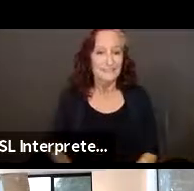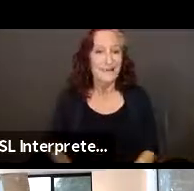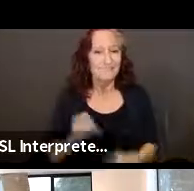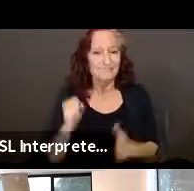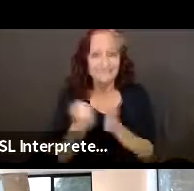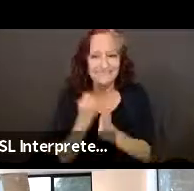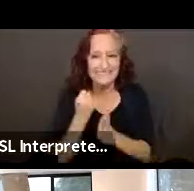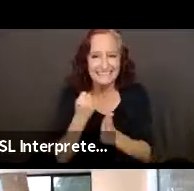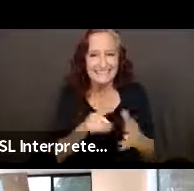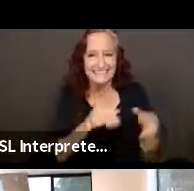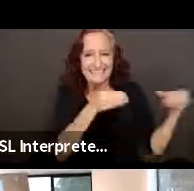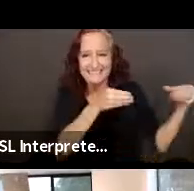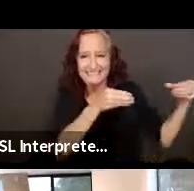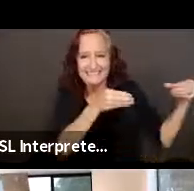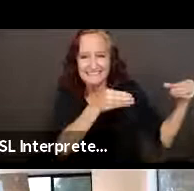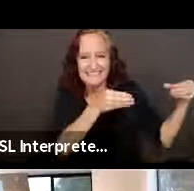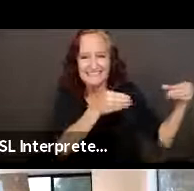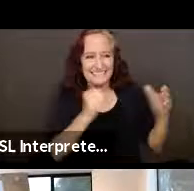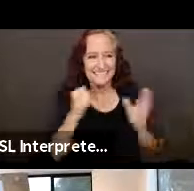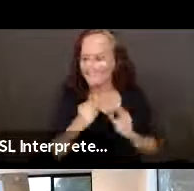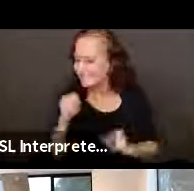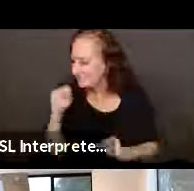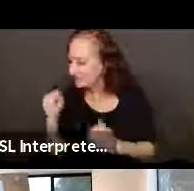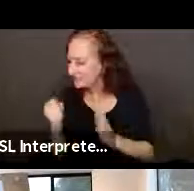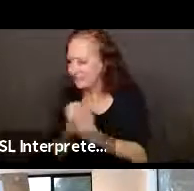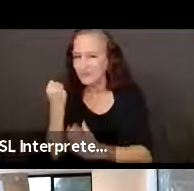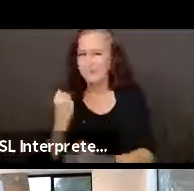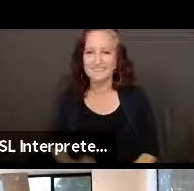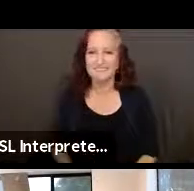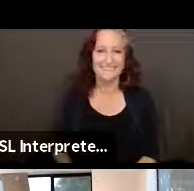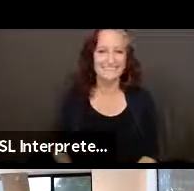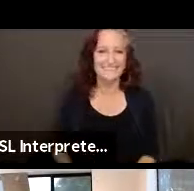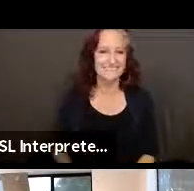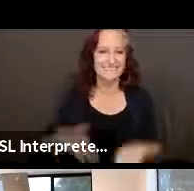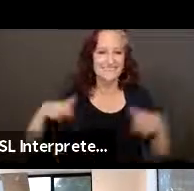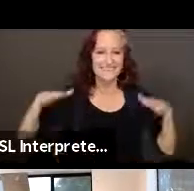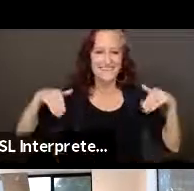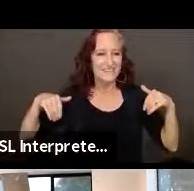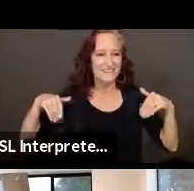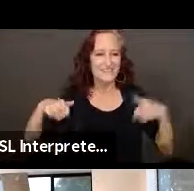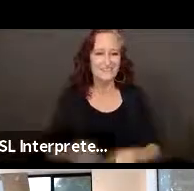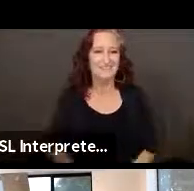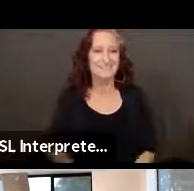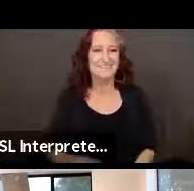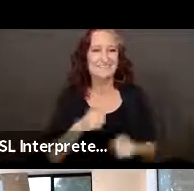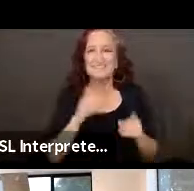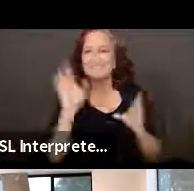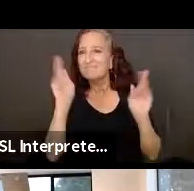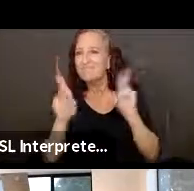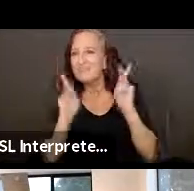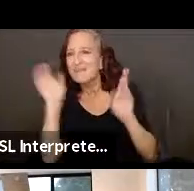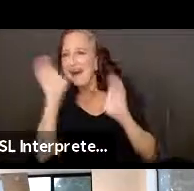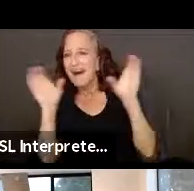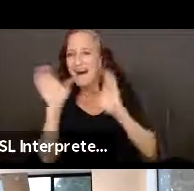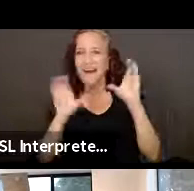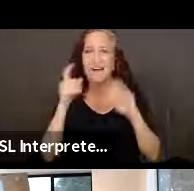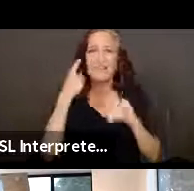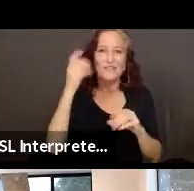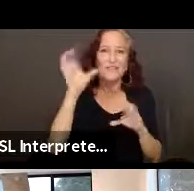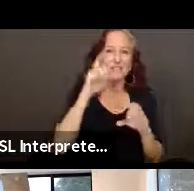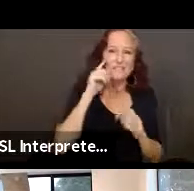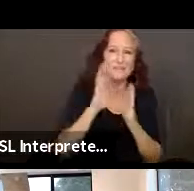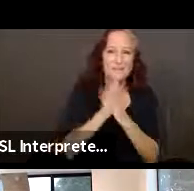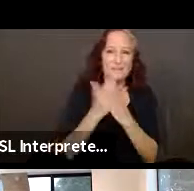If you haven't, I know I see Natalia running into the other room to get it. There, look, Araya or Christina, would you take